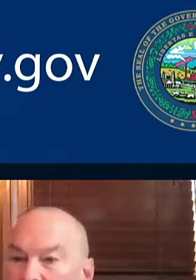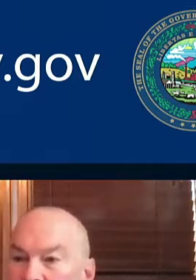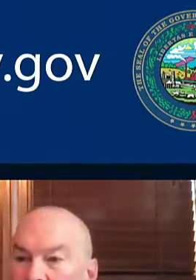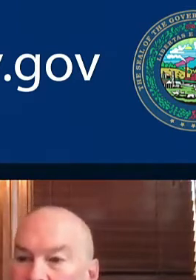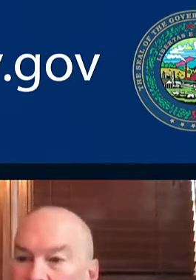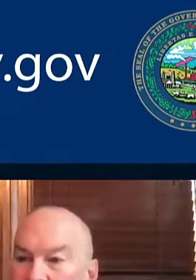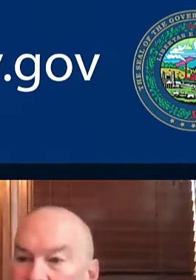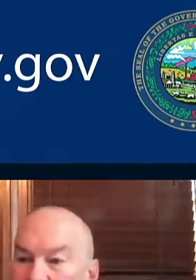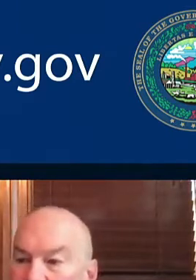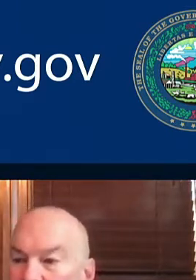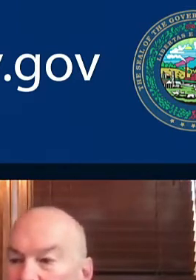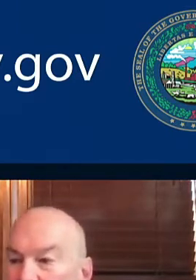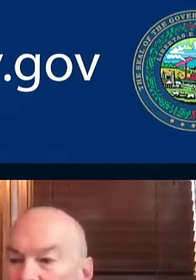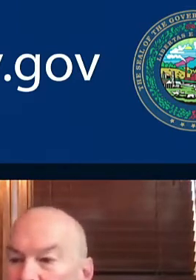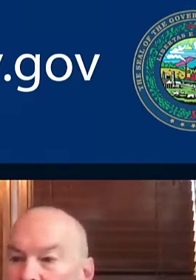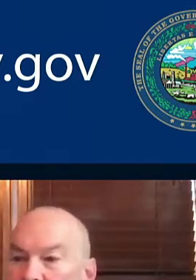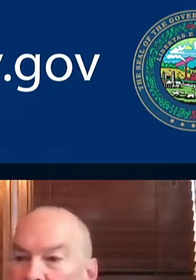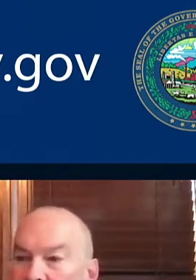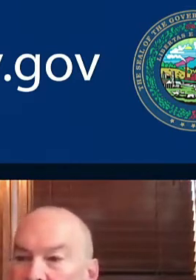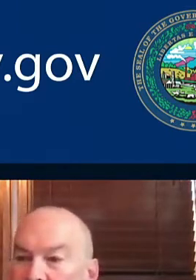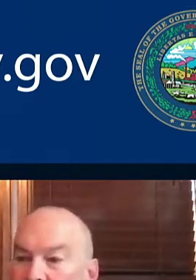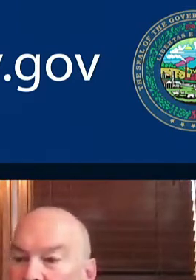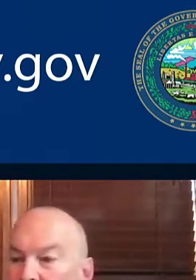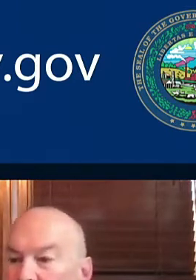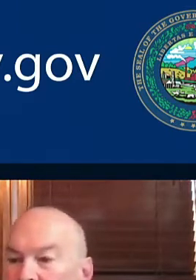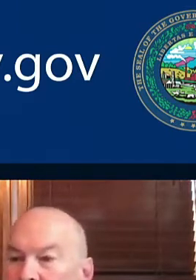like he said, that they had played all their cards.